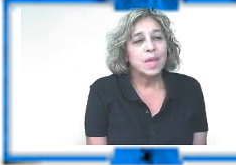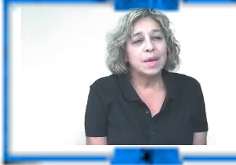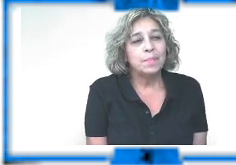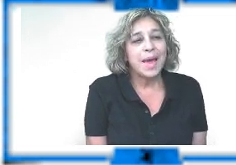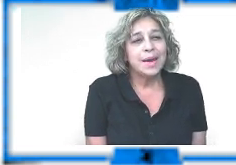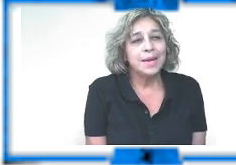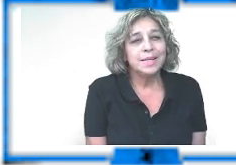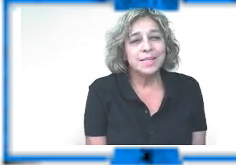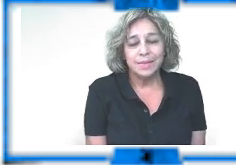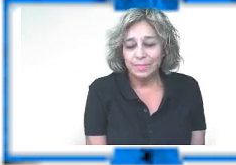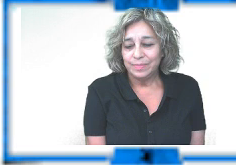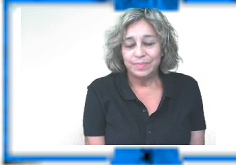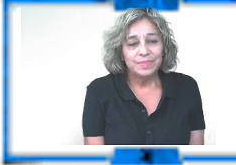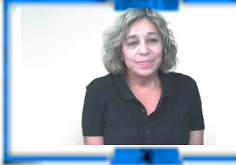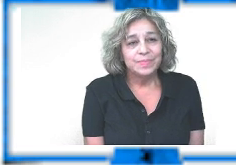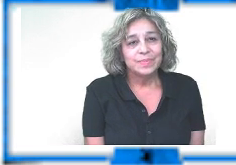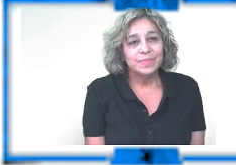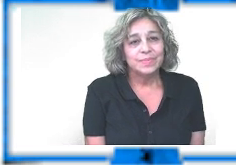We combated it,